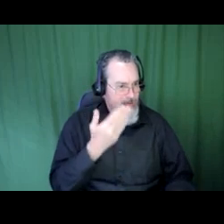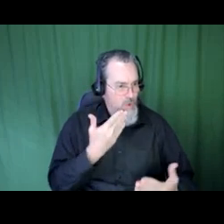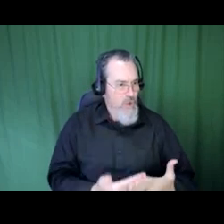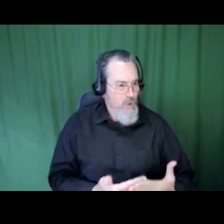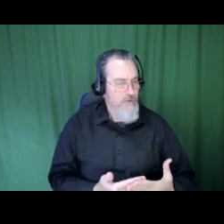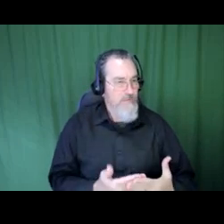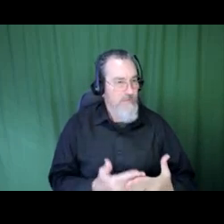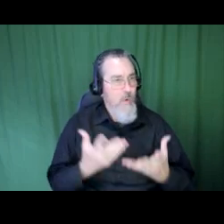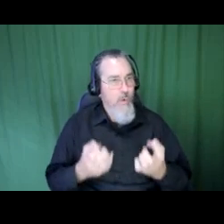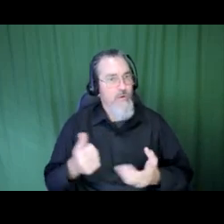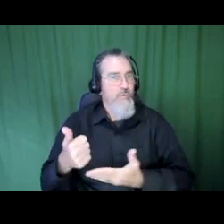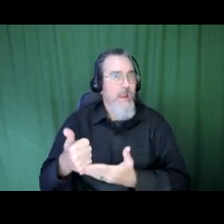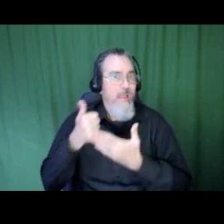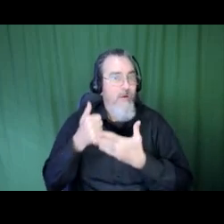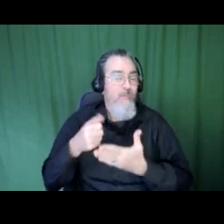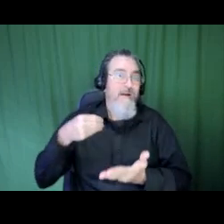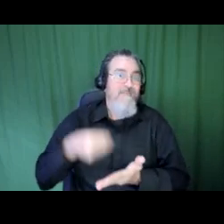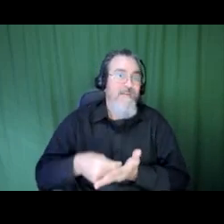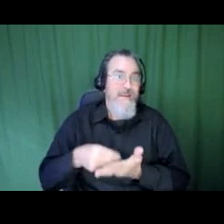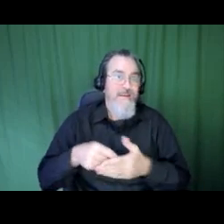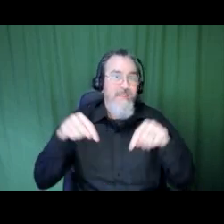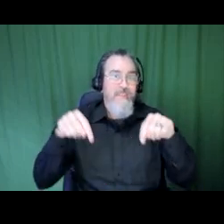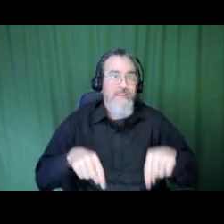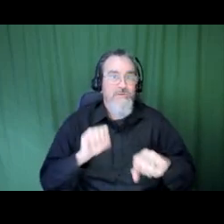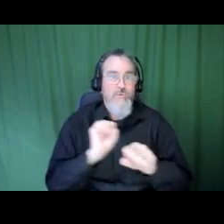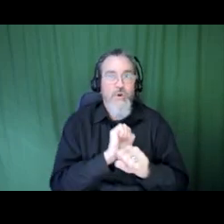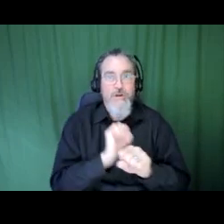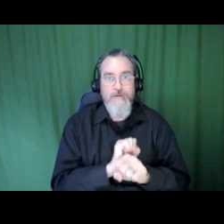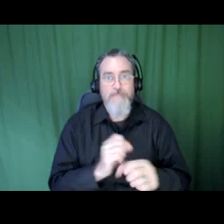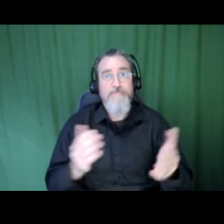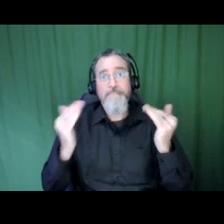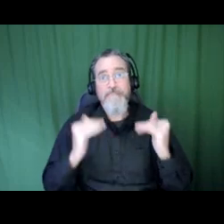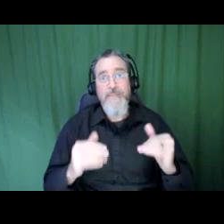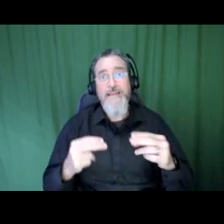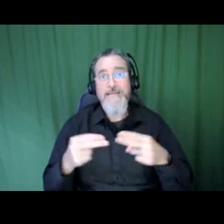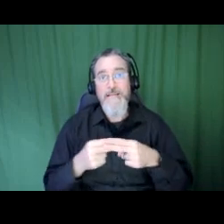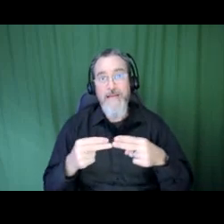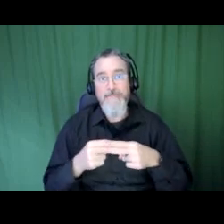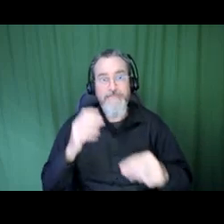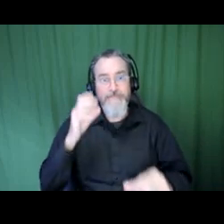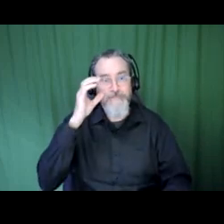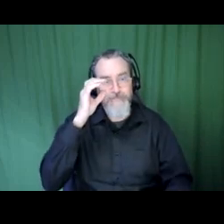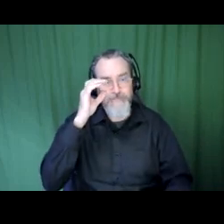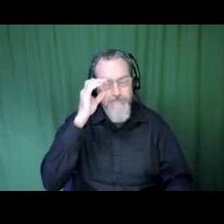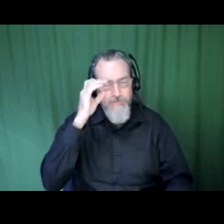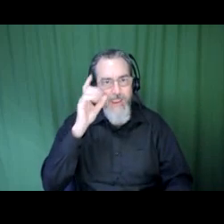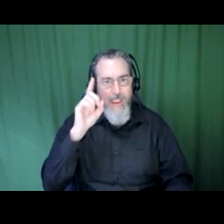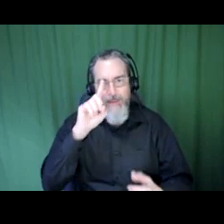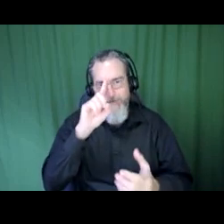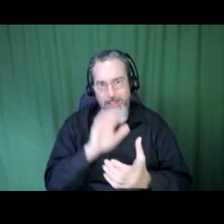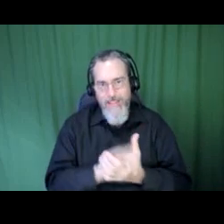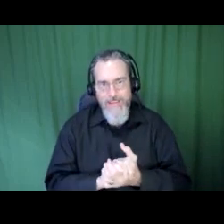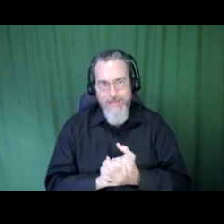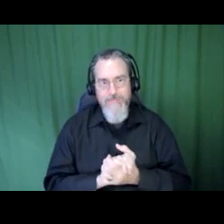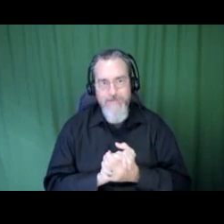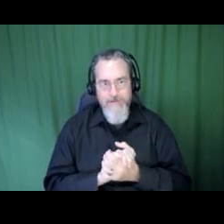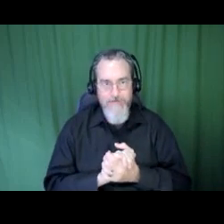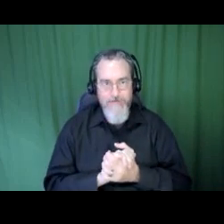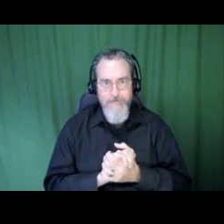helping fund this work. So if you go to the next slide, I believe if I'm remembering